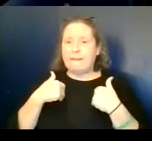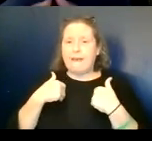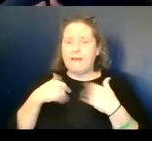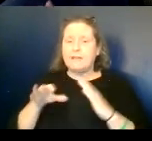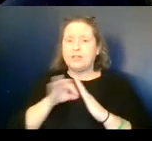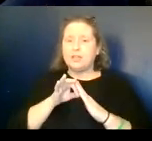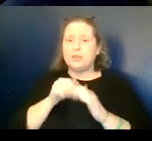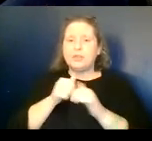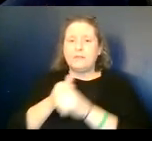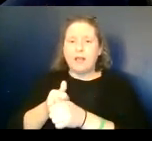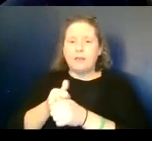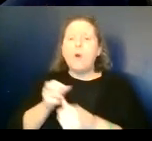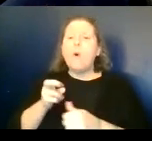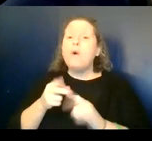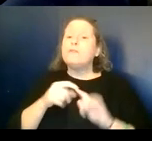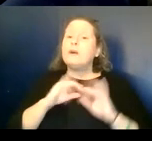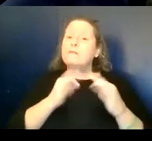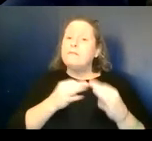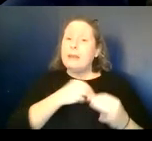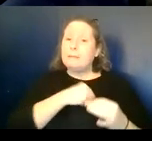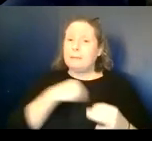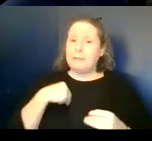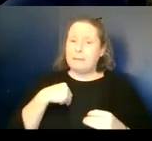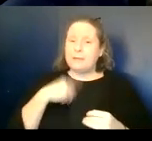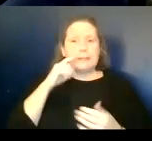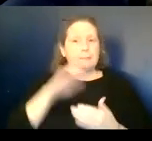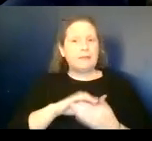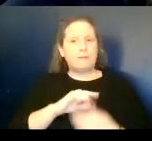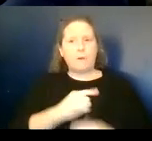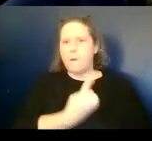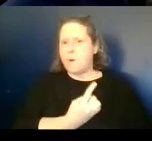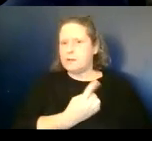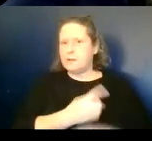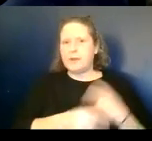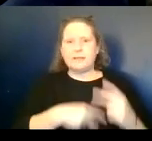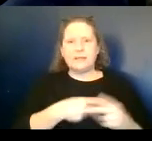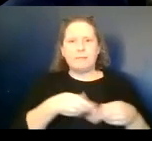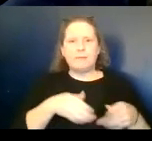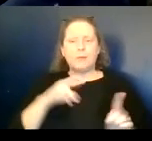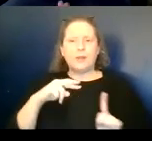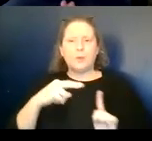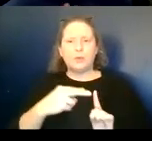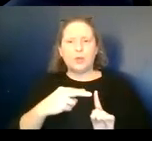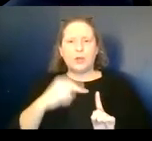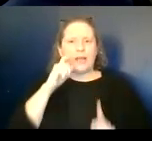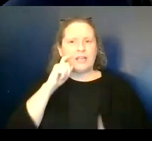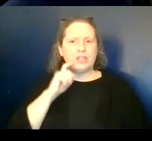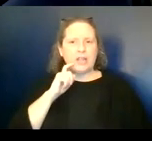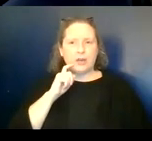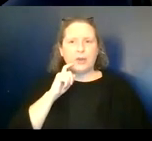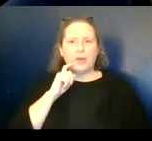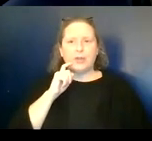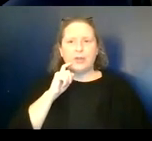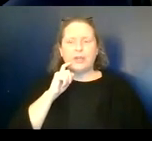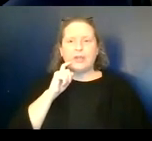or from family members that believe in only one type of way to look at gender and sexuality,